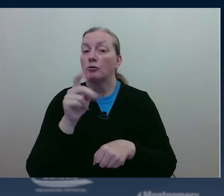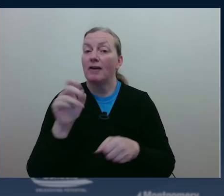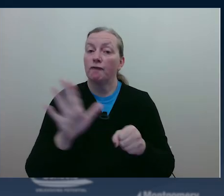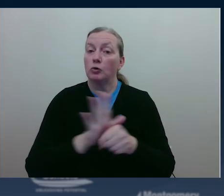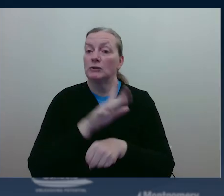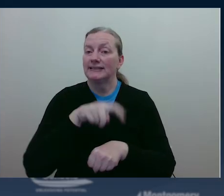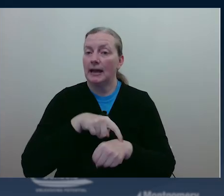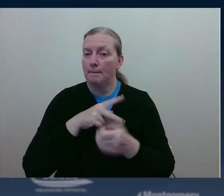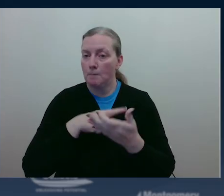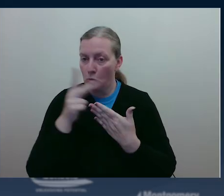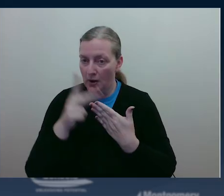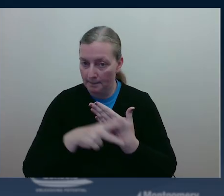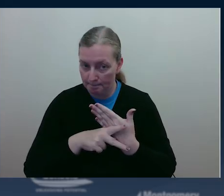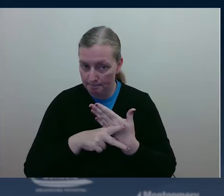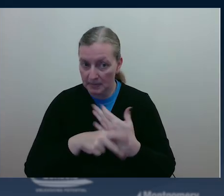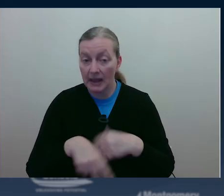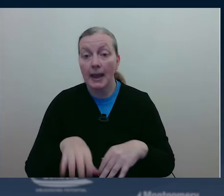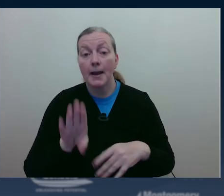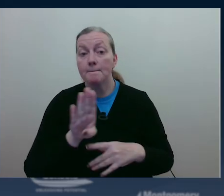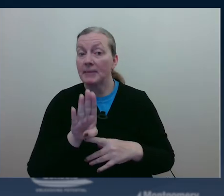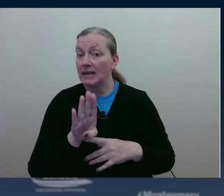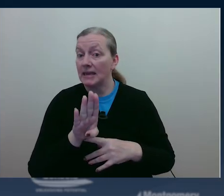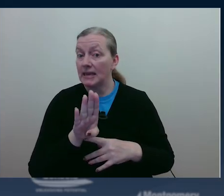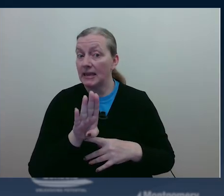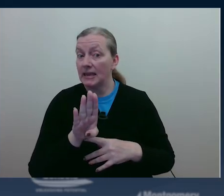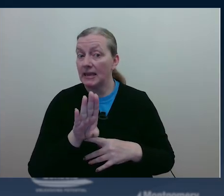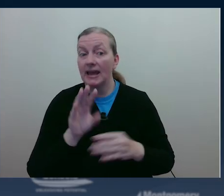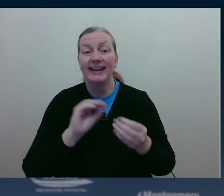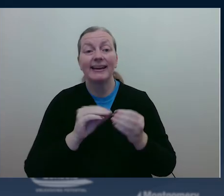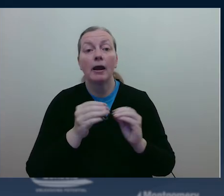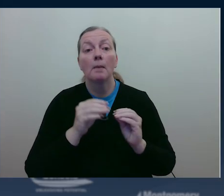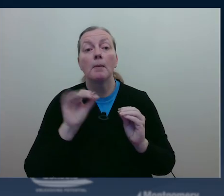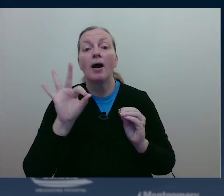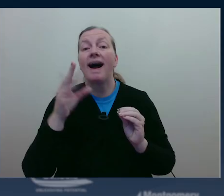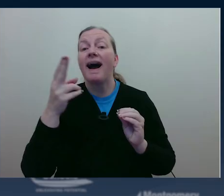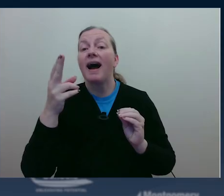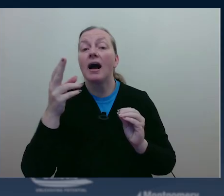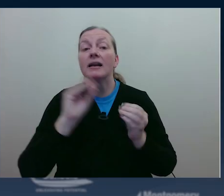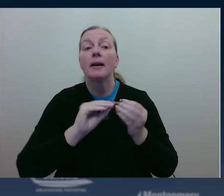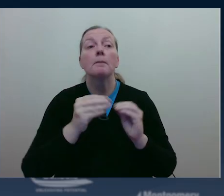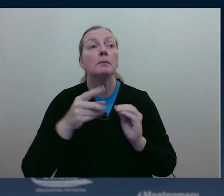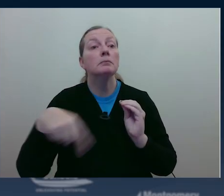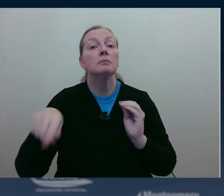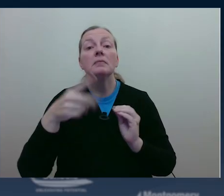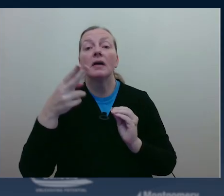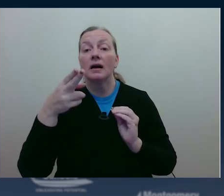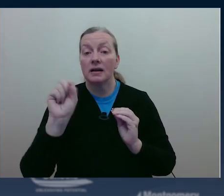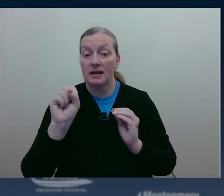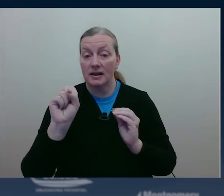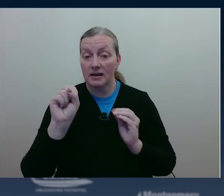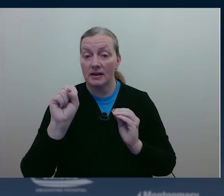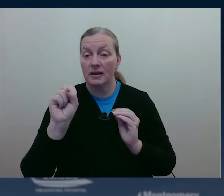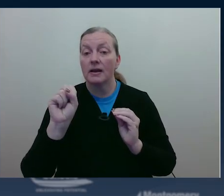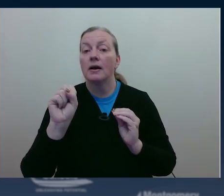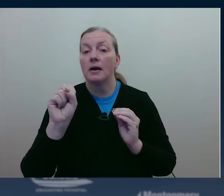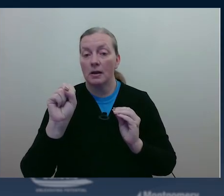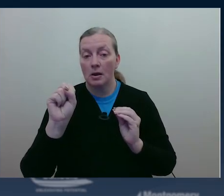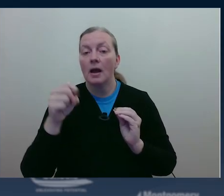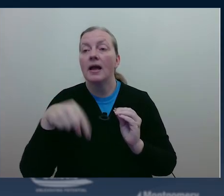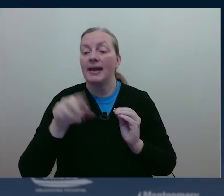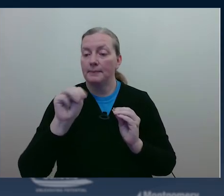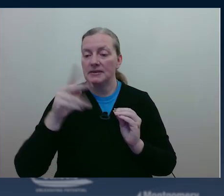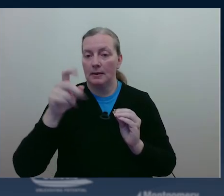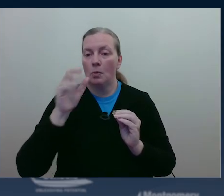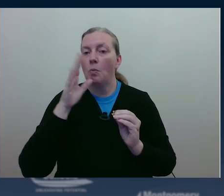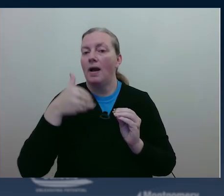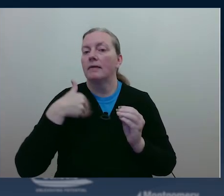B is the number of high schools MCPS will have in 2 years. C is the number of grade